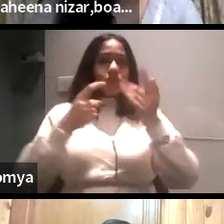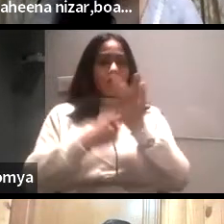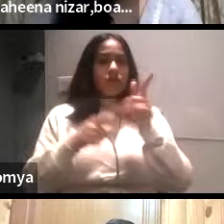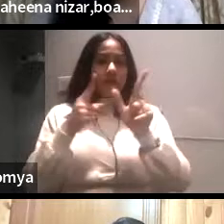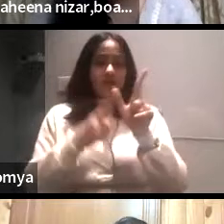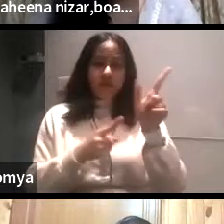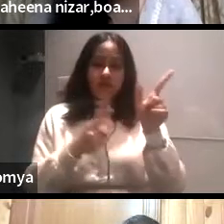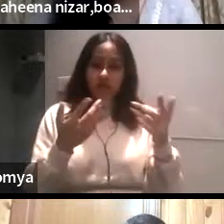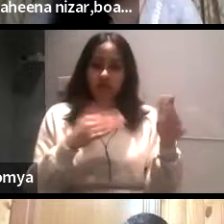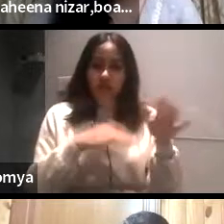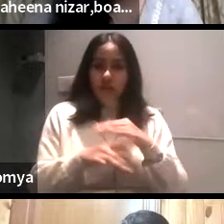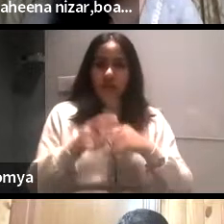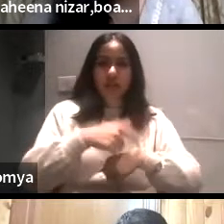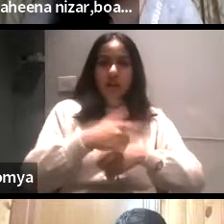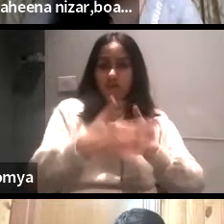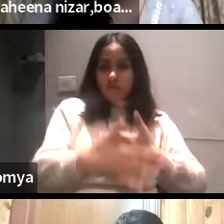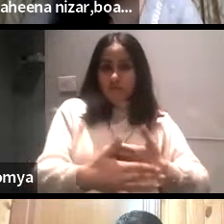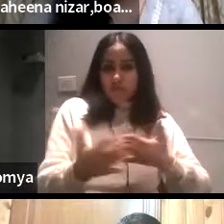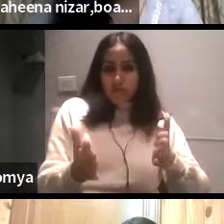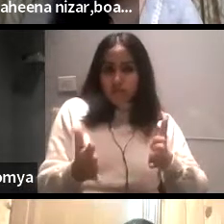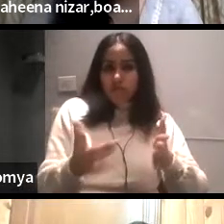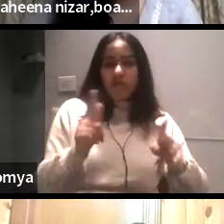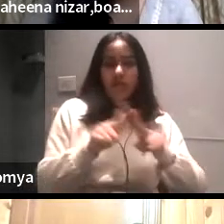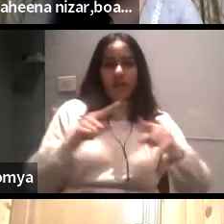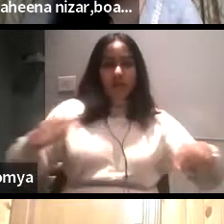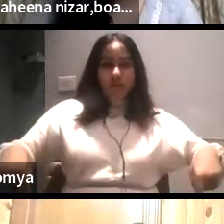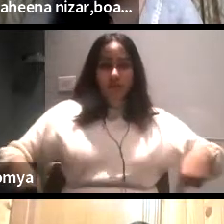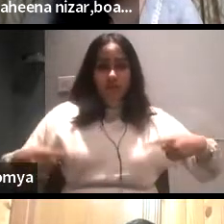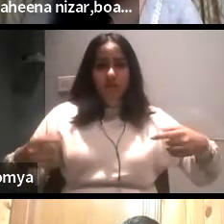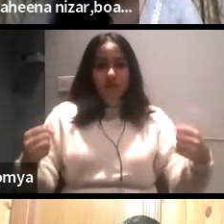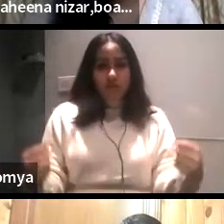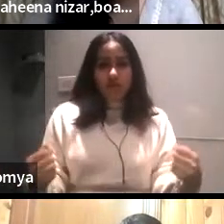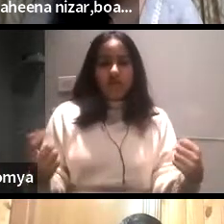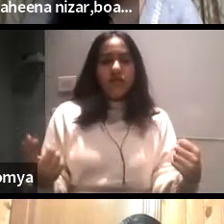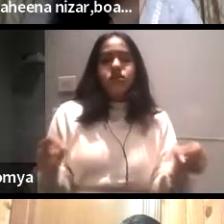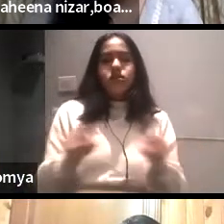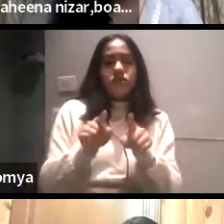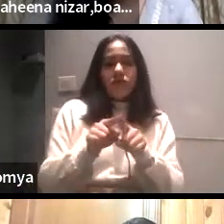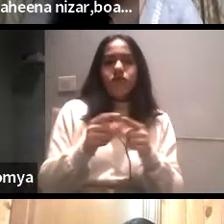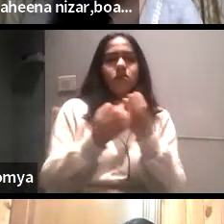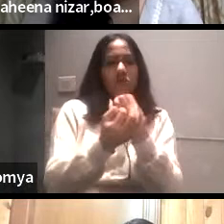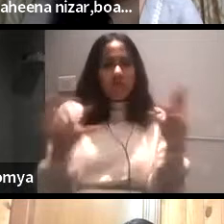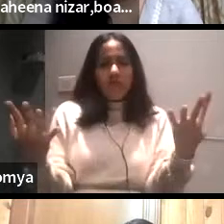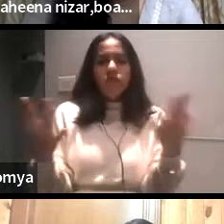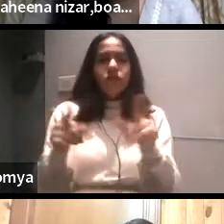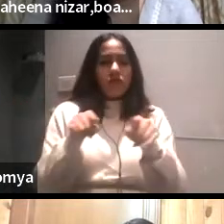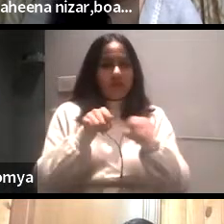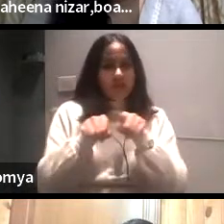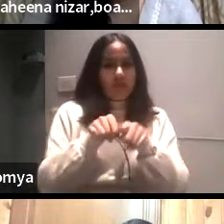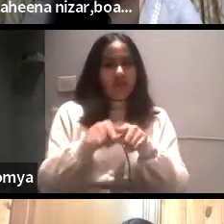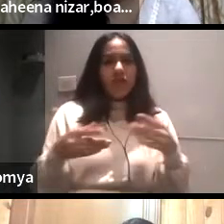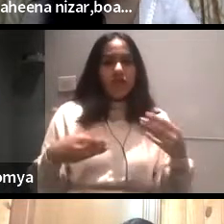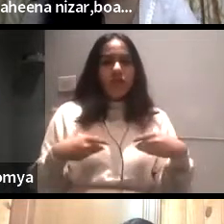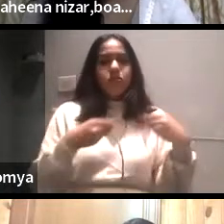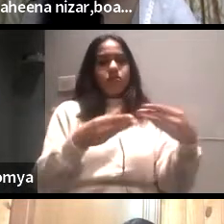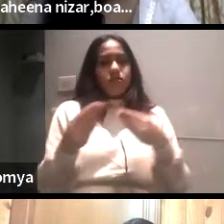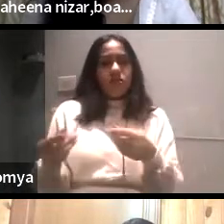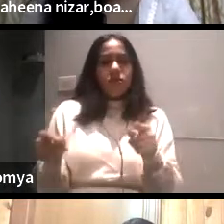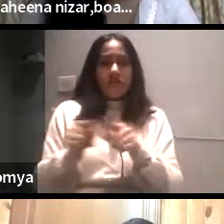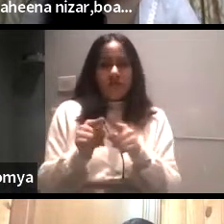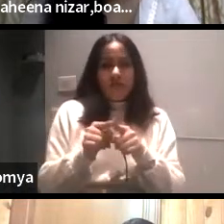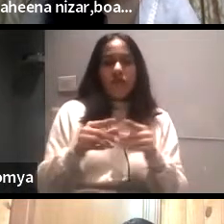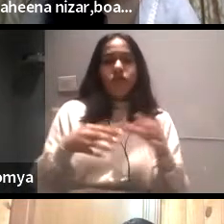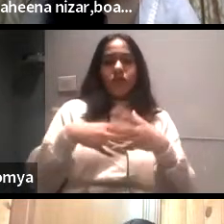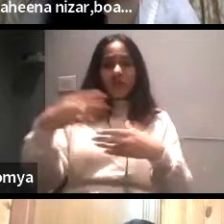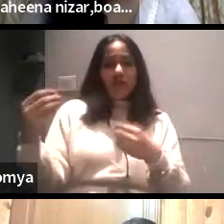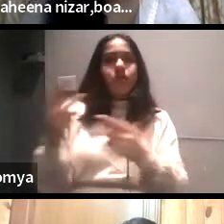a Paralympic wheelchair racer. So there's many, many examples like that of, but I would say people have